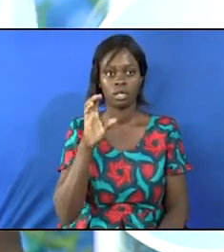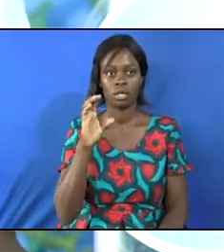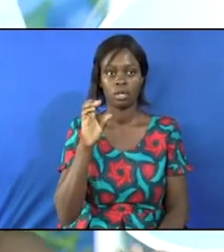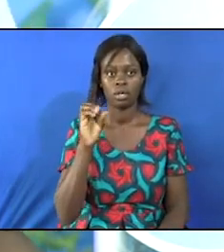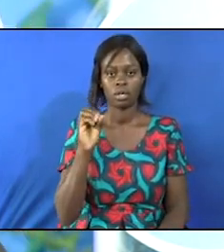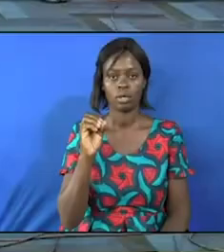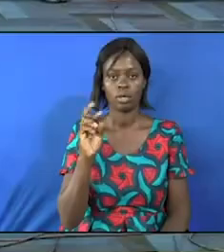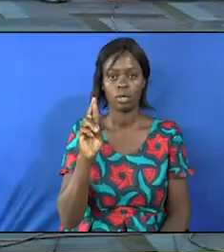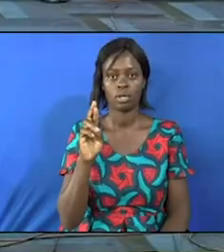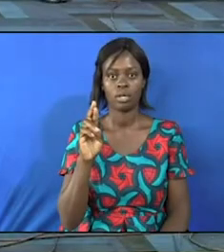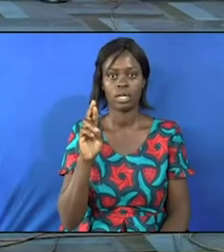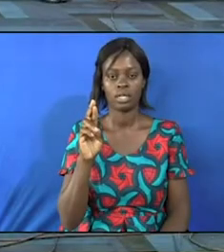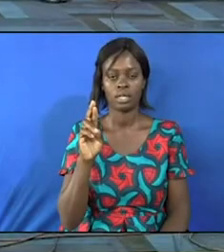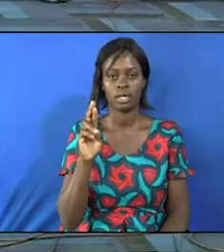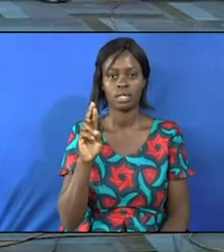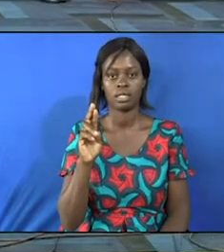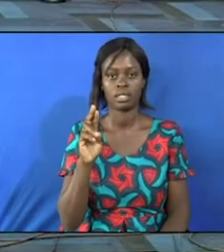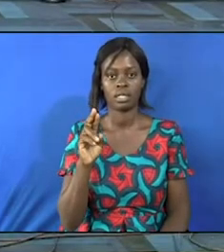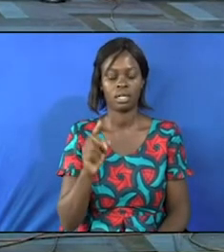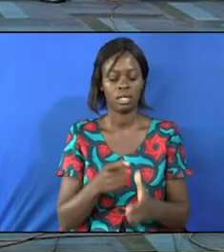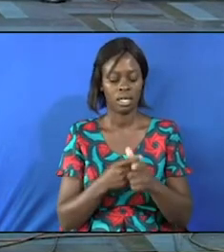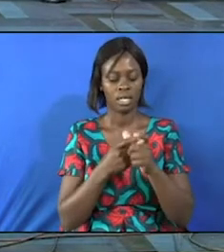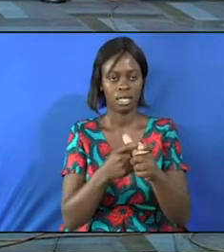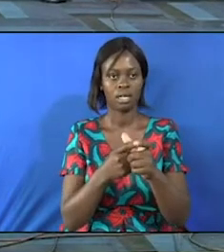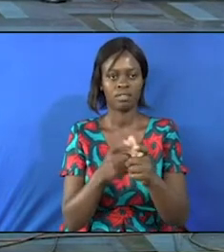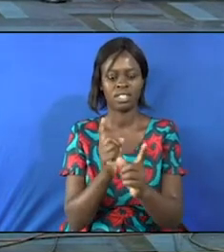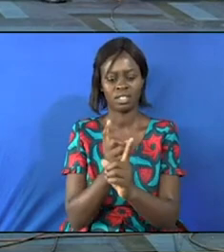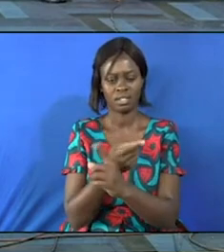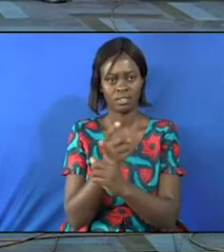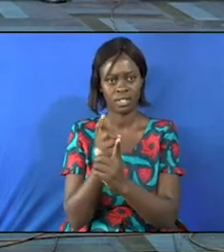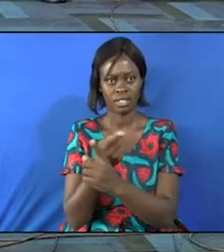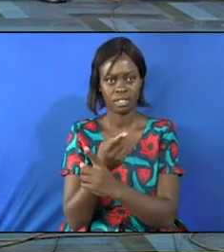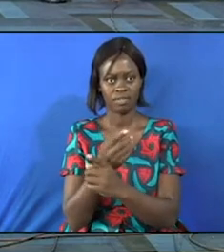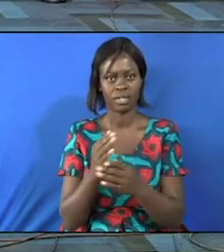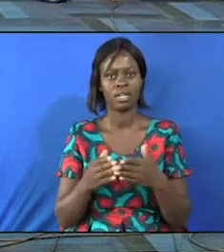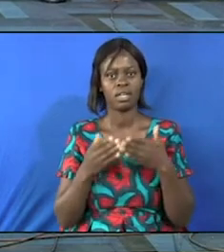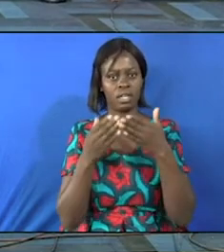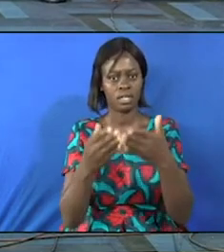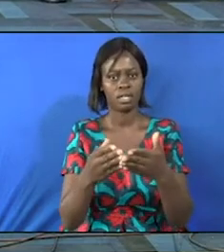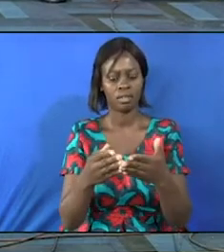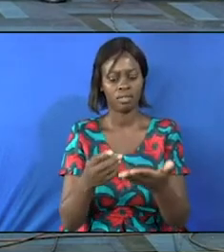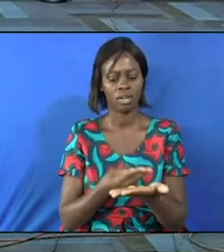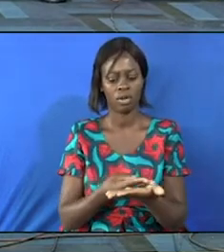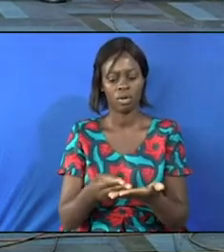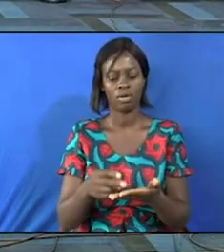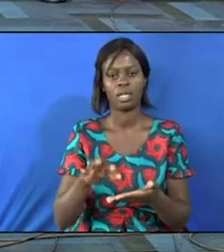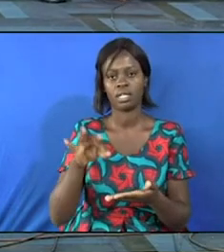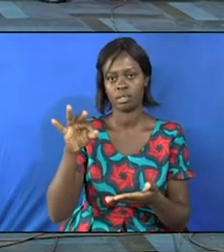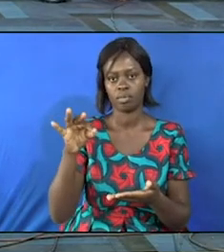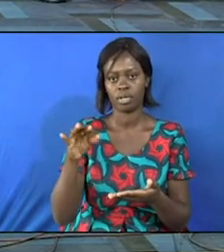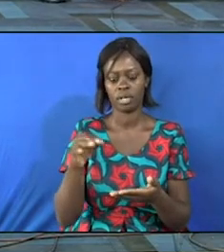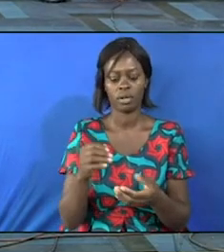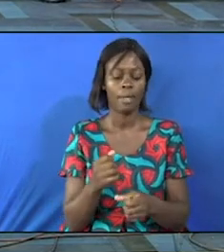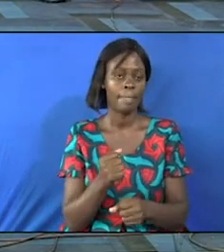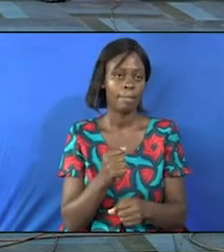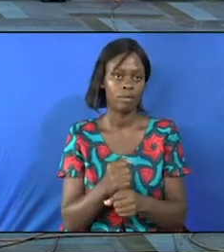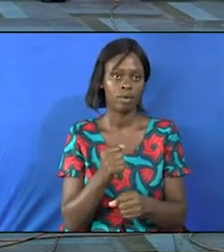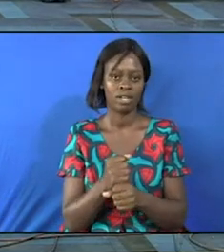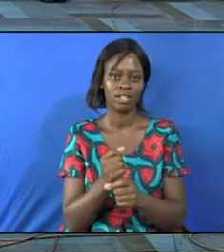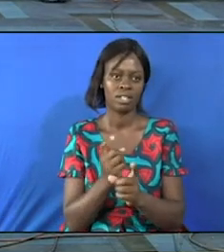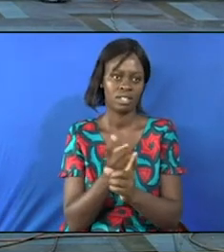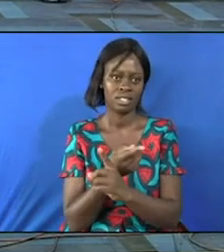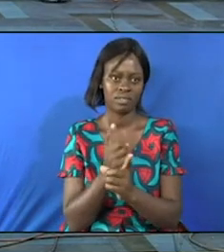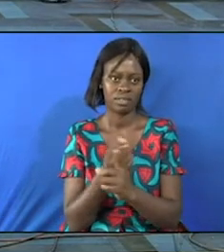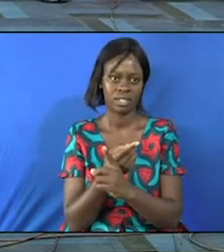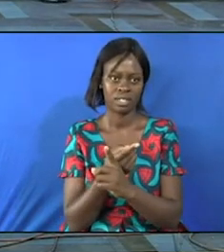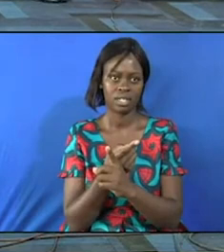that the gifts are different but given by the same Spirit. The gifts work differently but for and from the